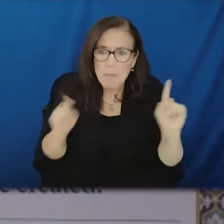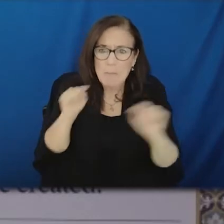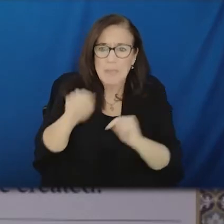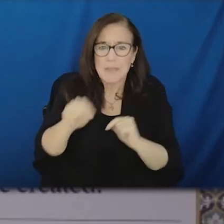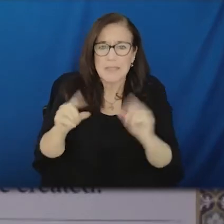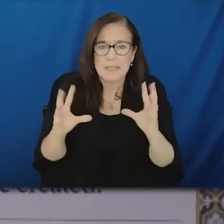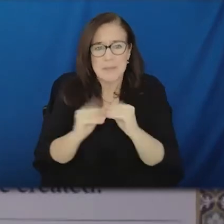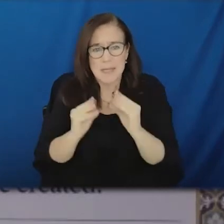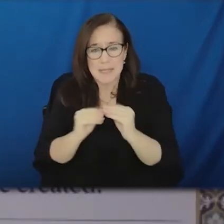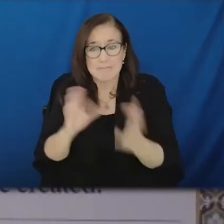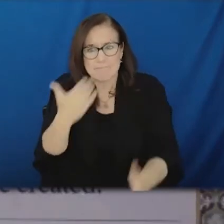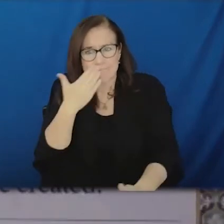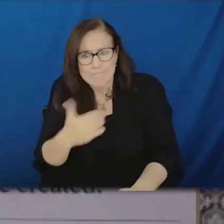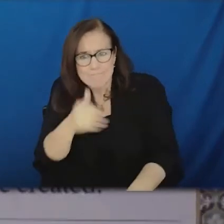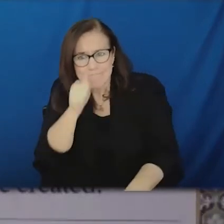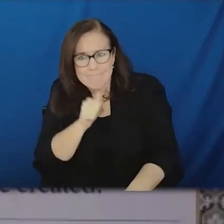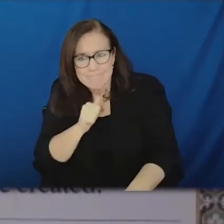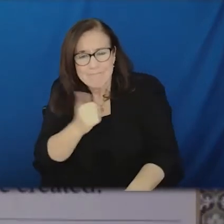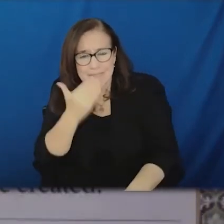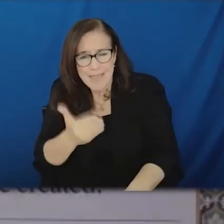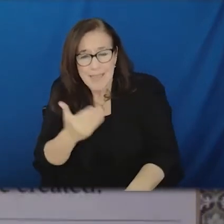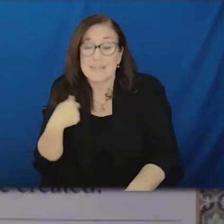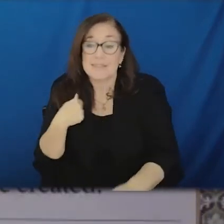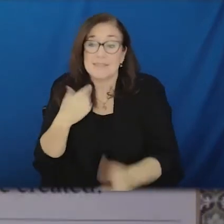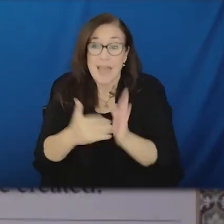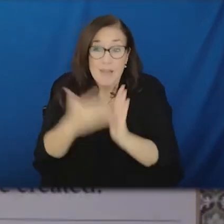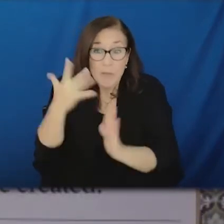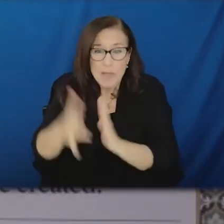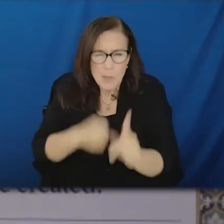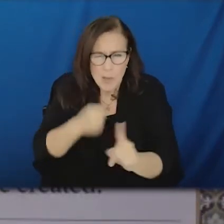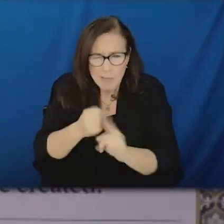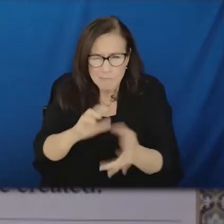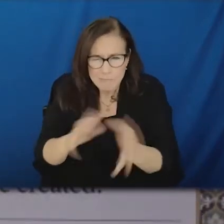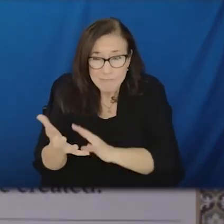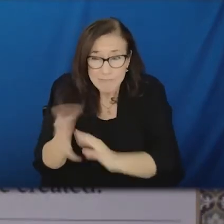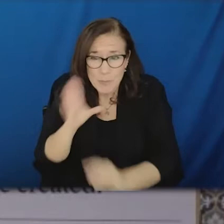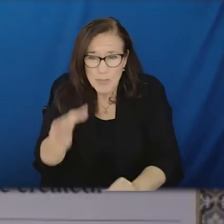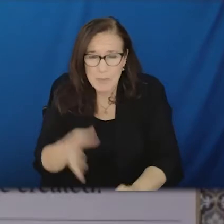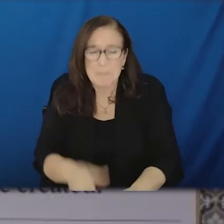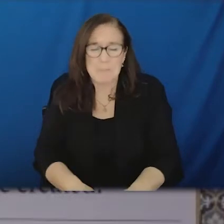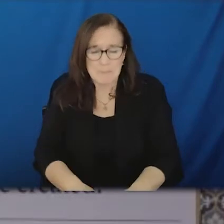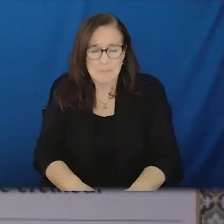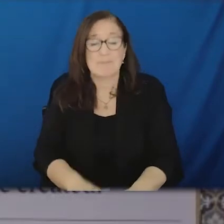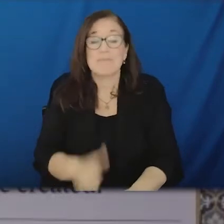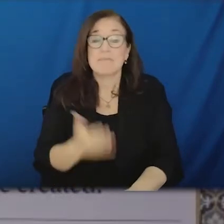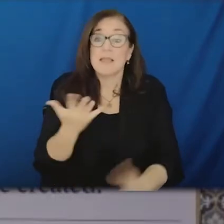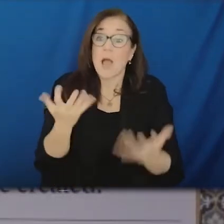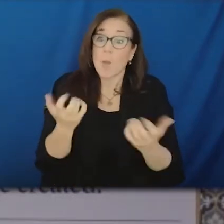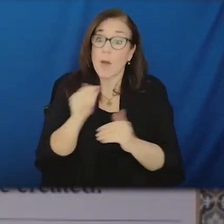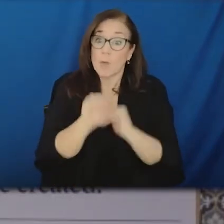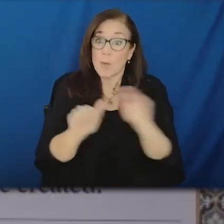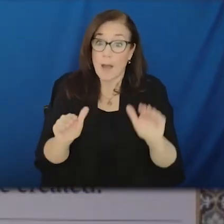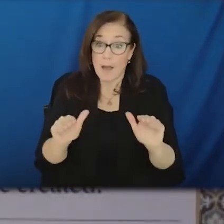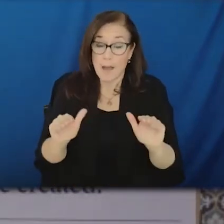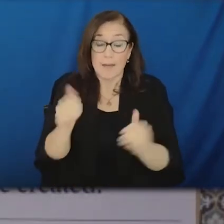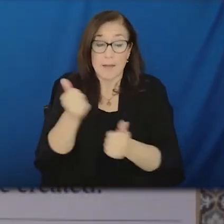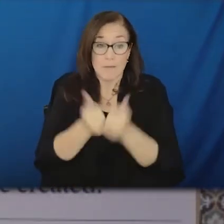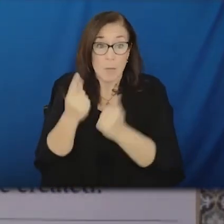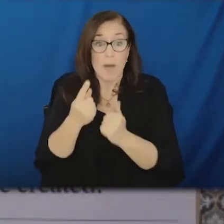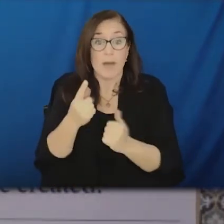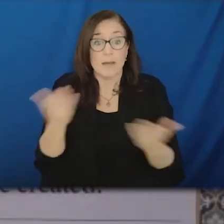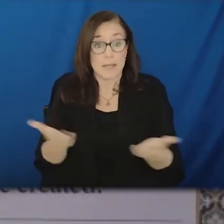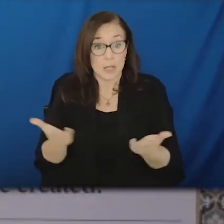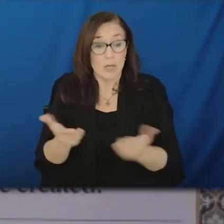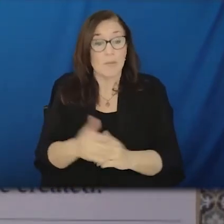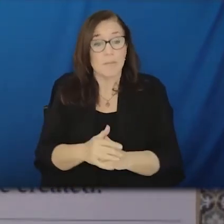as we may hit a bump in the road from time to time. I also just want to remind everyone at the beginning of the meeting of the expectation